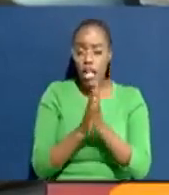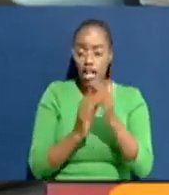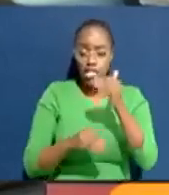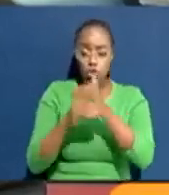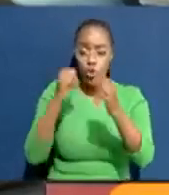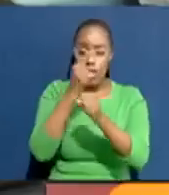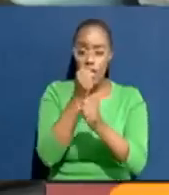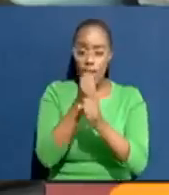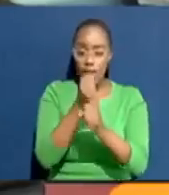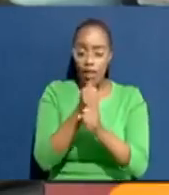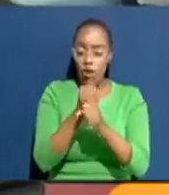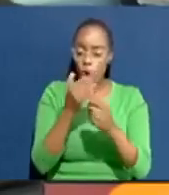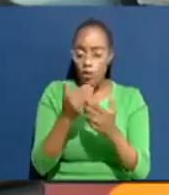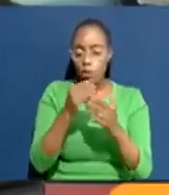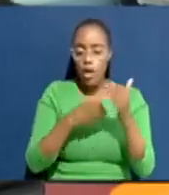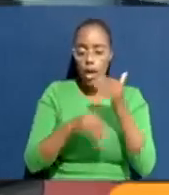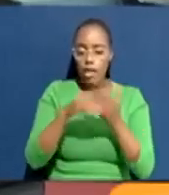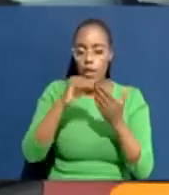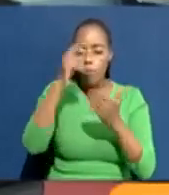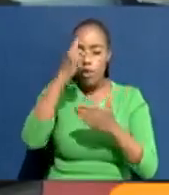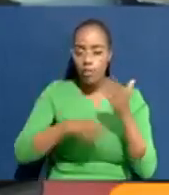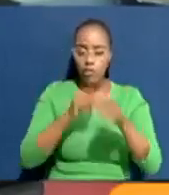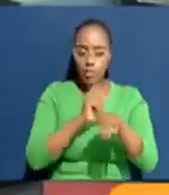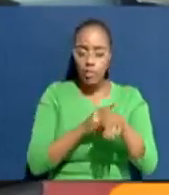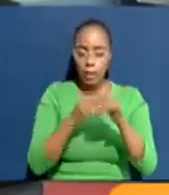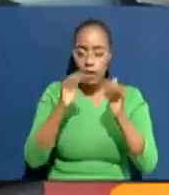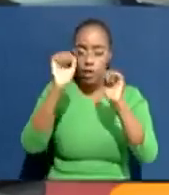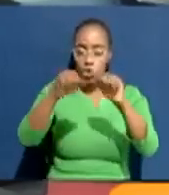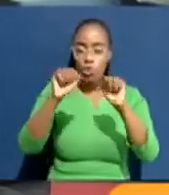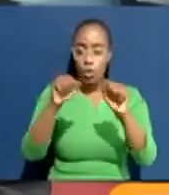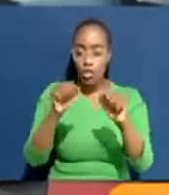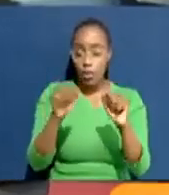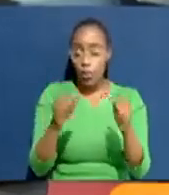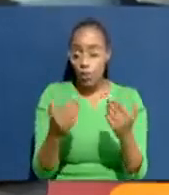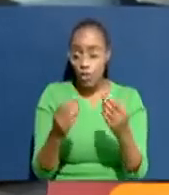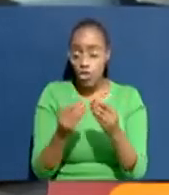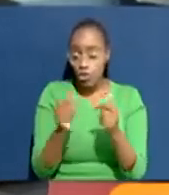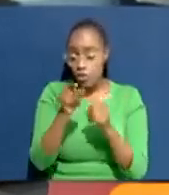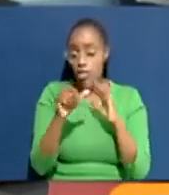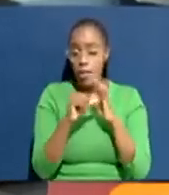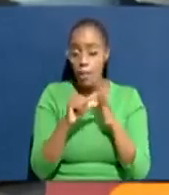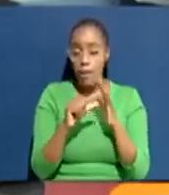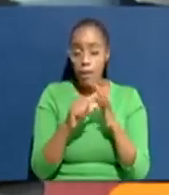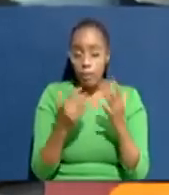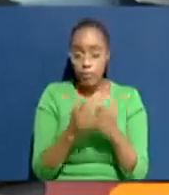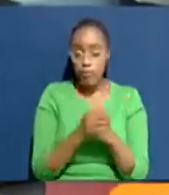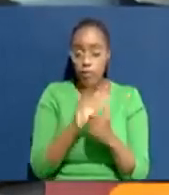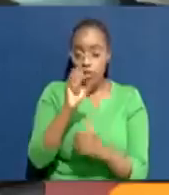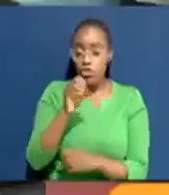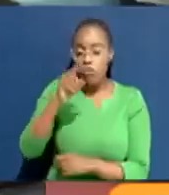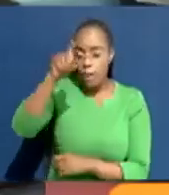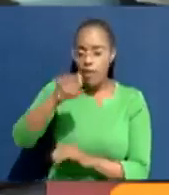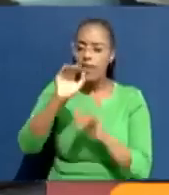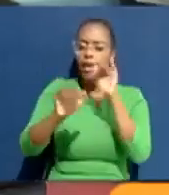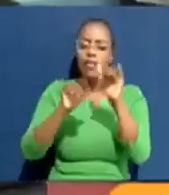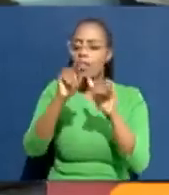additional levies at this particular point in time, you know, to be able to solve this problem. Okay. And so we must be